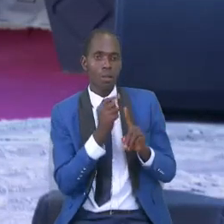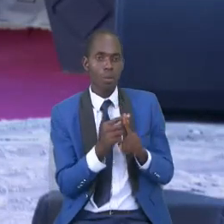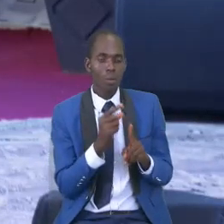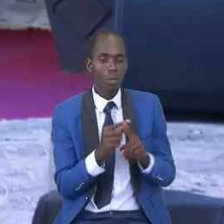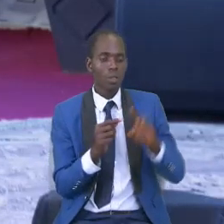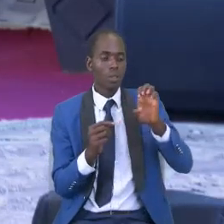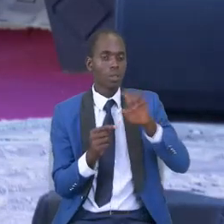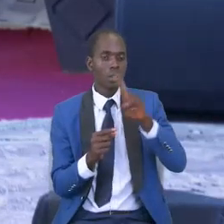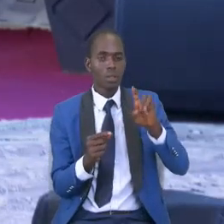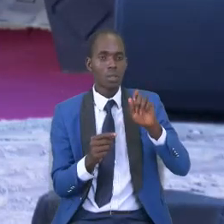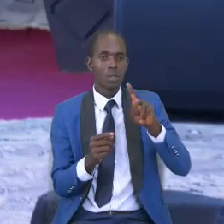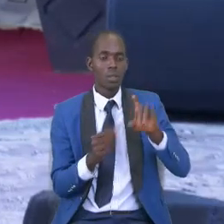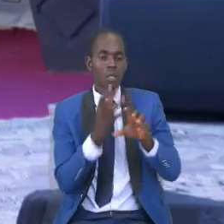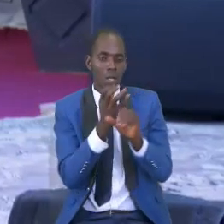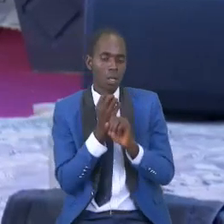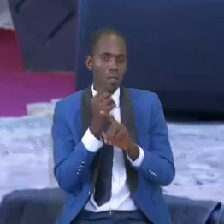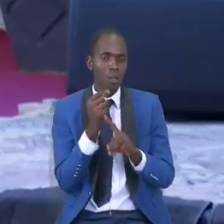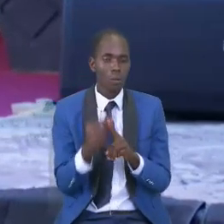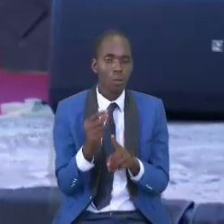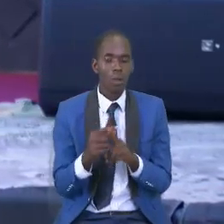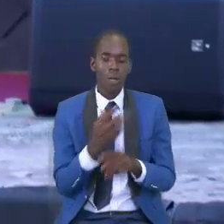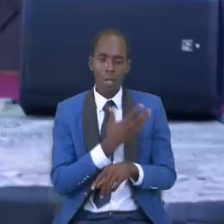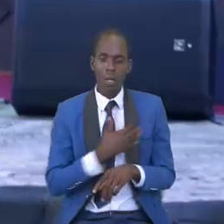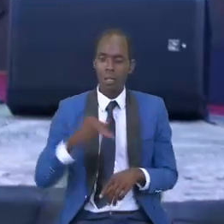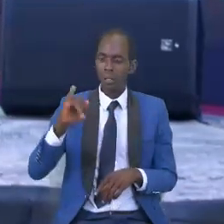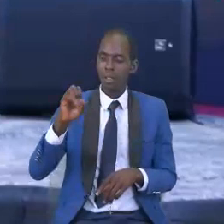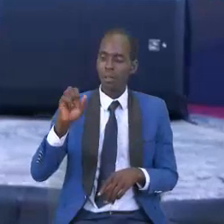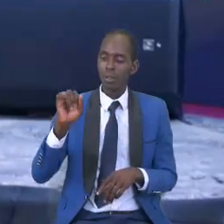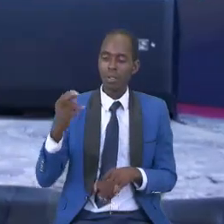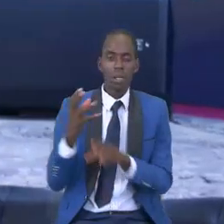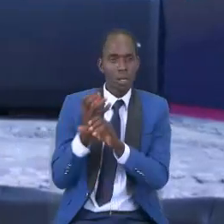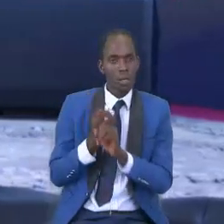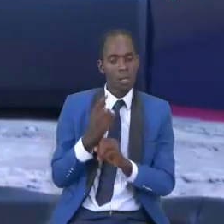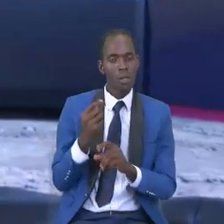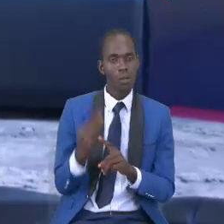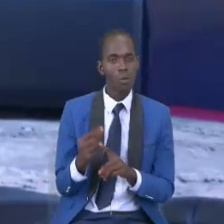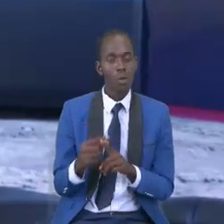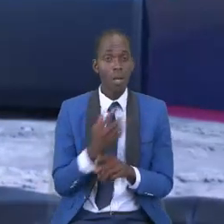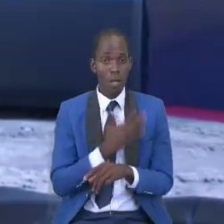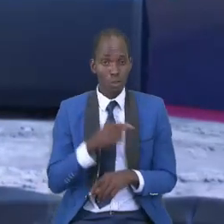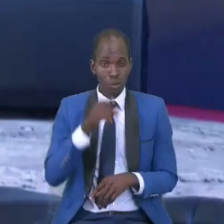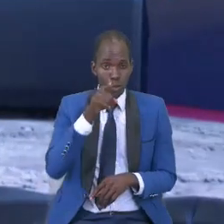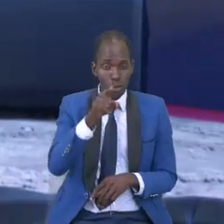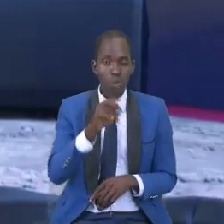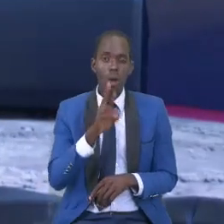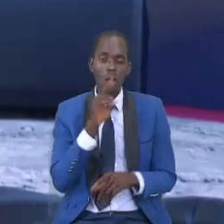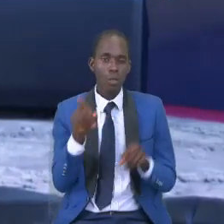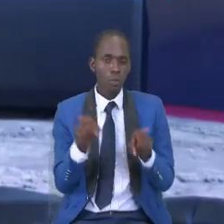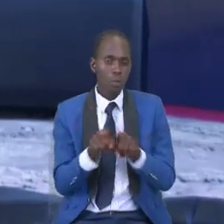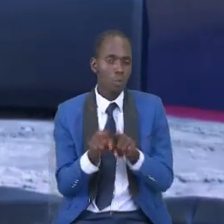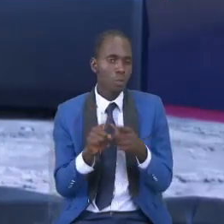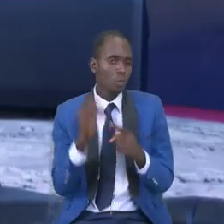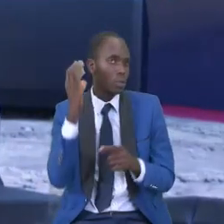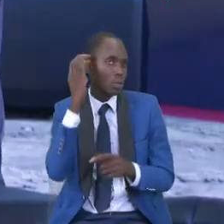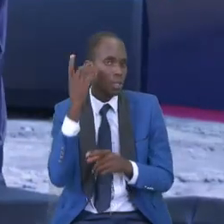Ezekiel had the word, revelation. And Isaiah had the word, revelation. And you are to hear the word from